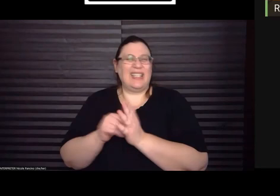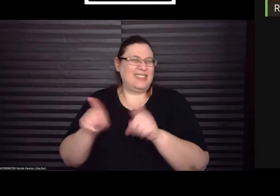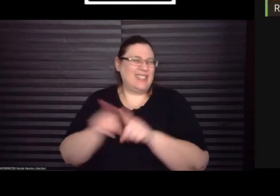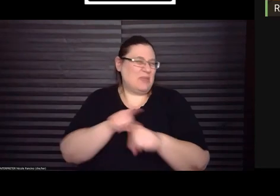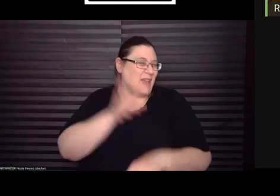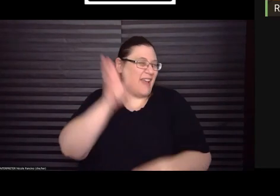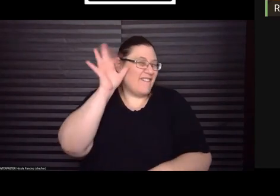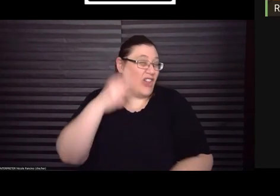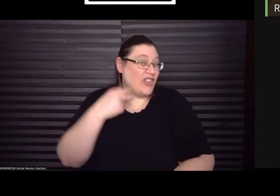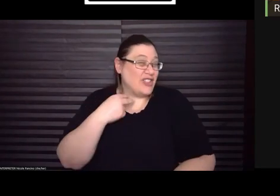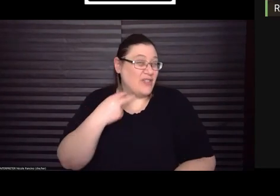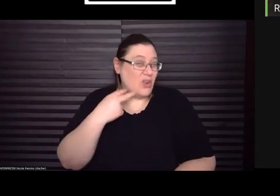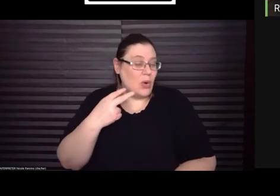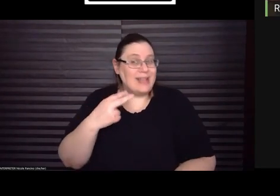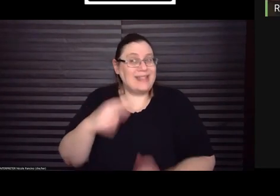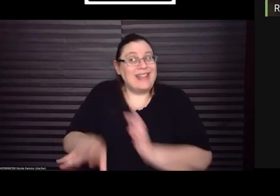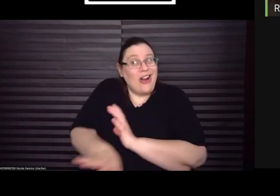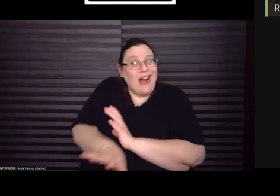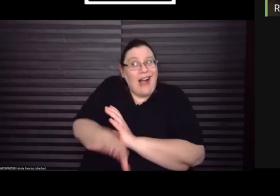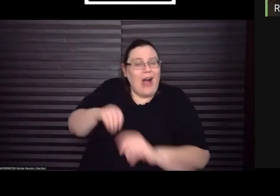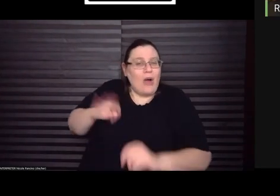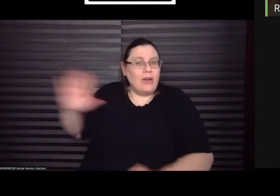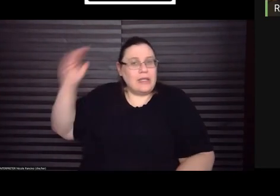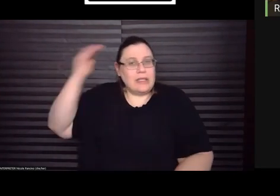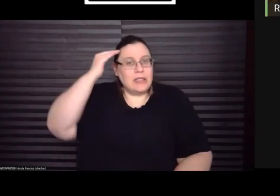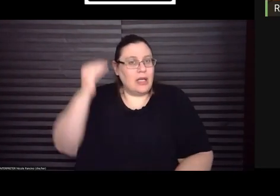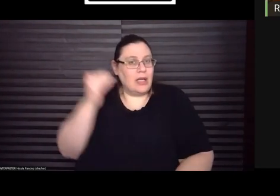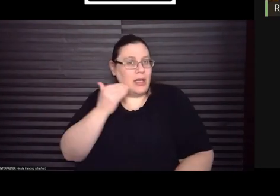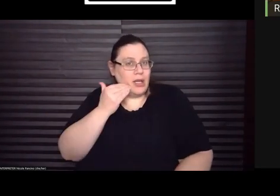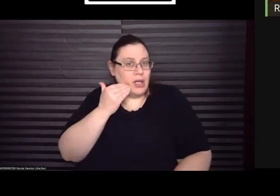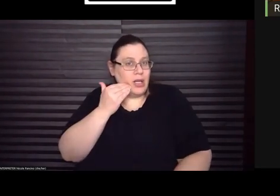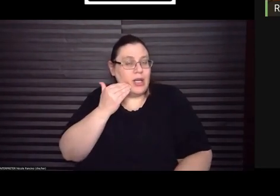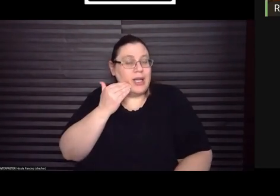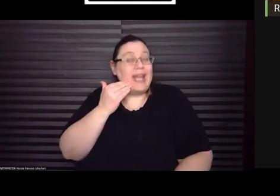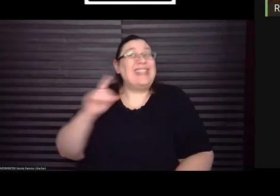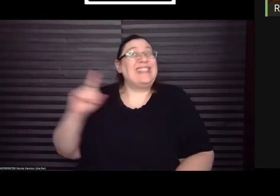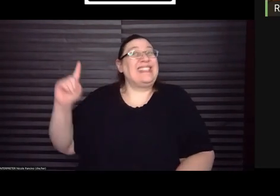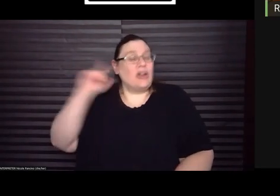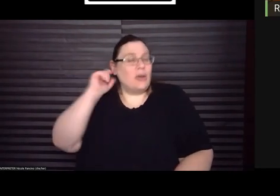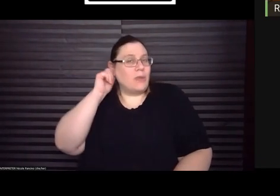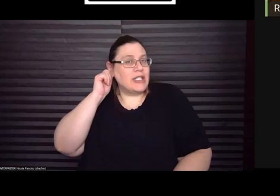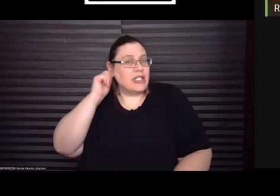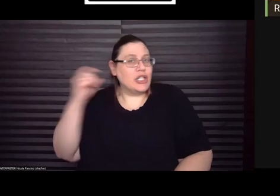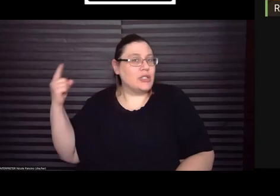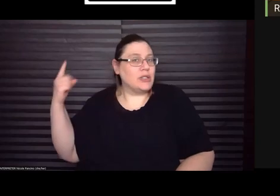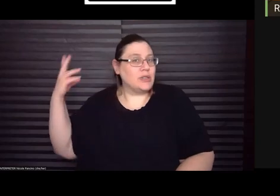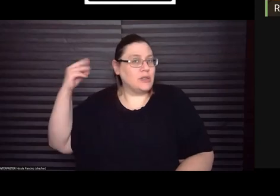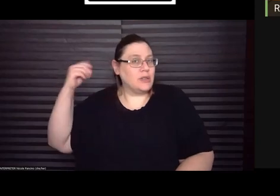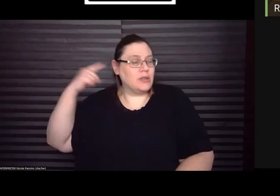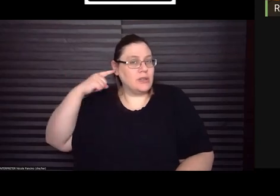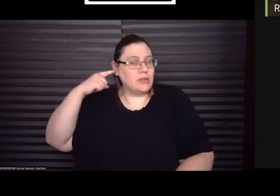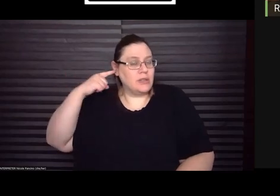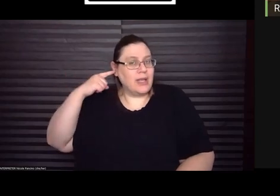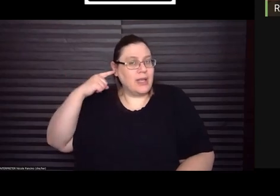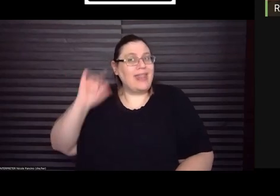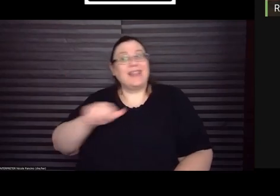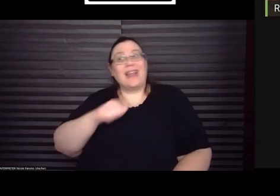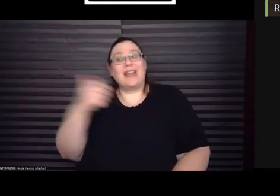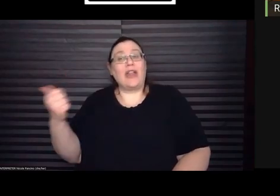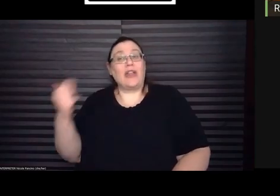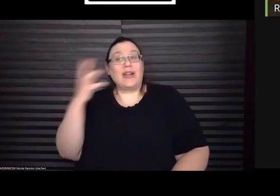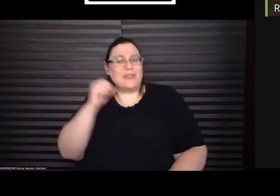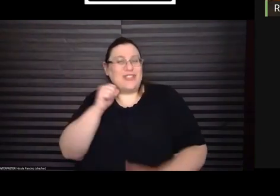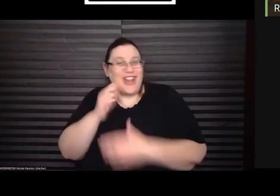my dad's voice, very much outside his head, right? And he's hearing it as if with his ears, right? And it's another unshared